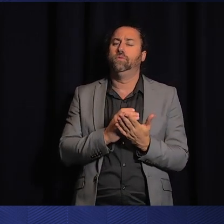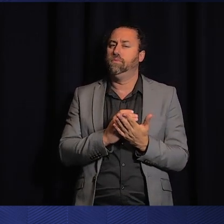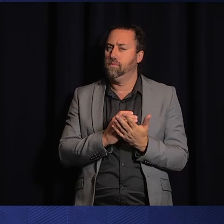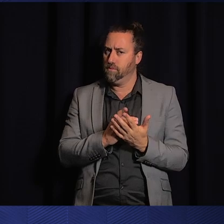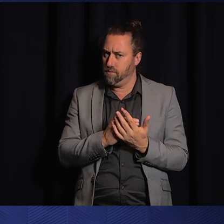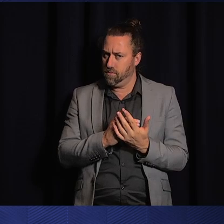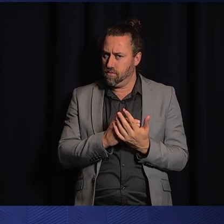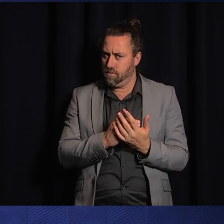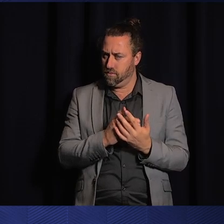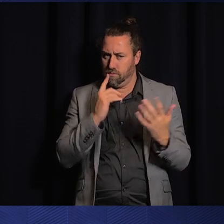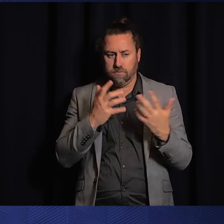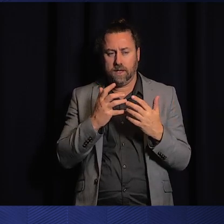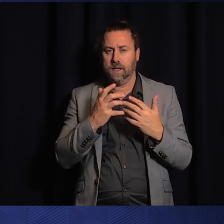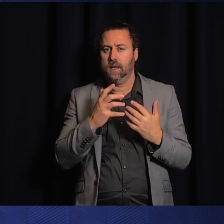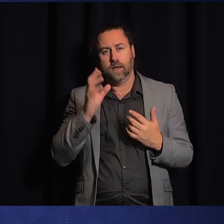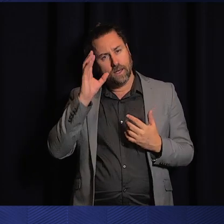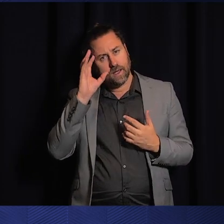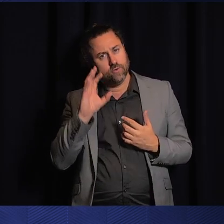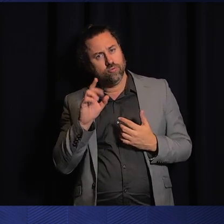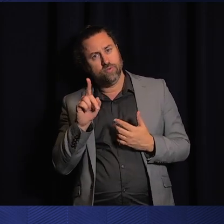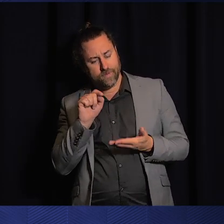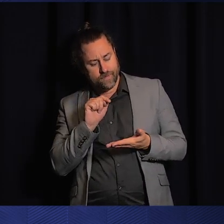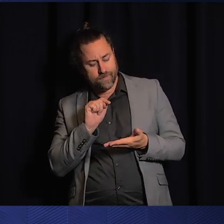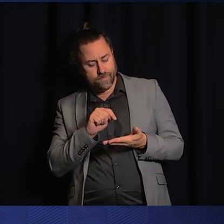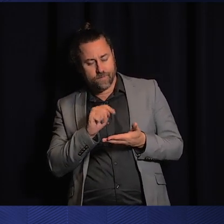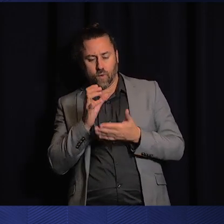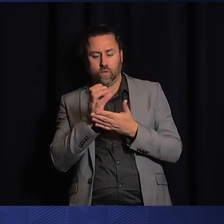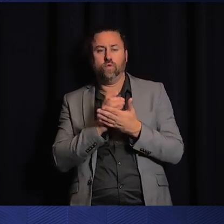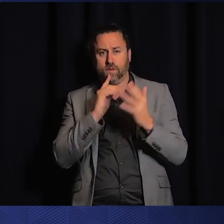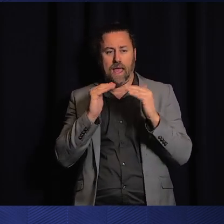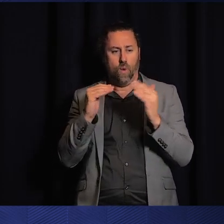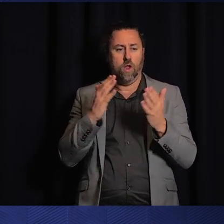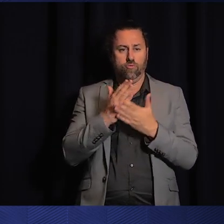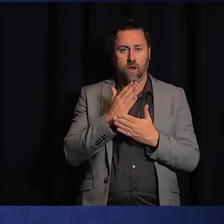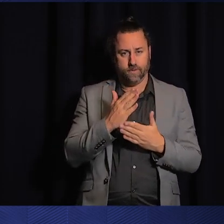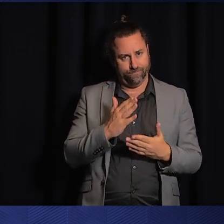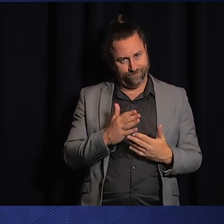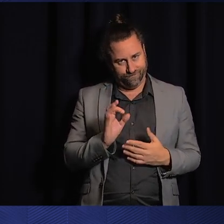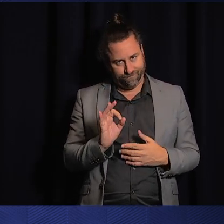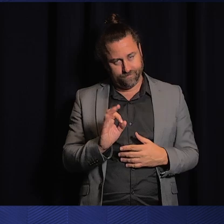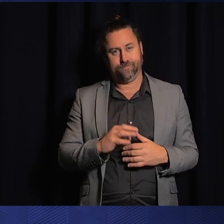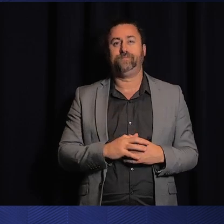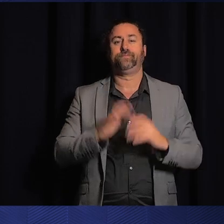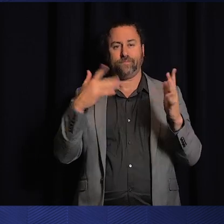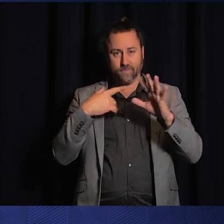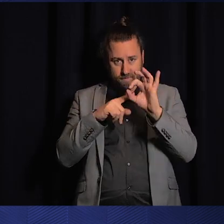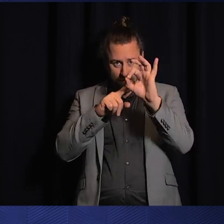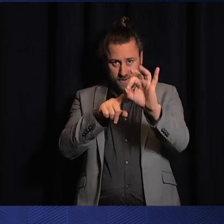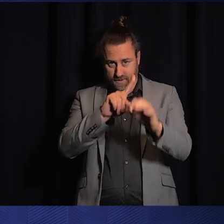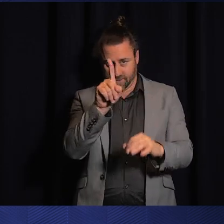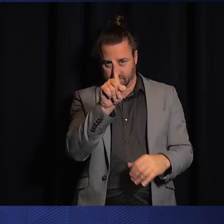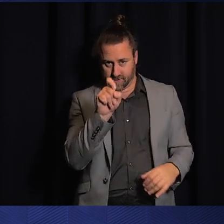we have seen many countries which say in the Constitution equal rights, but it doesn't happen. Here, my question is